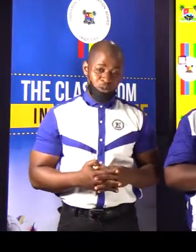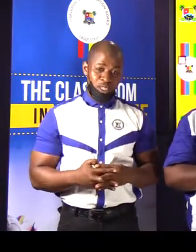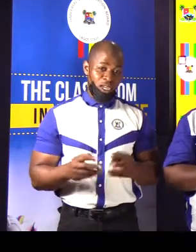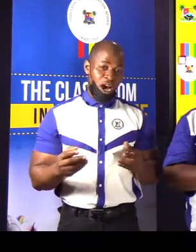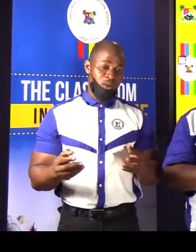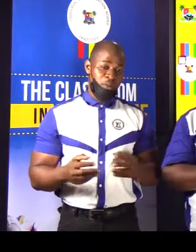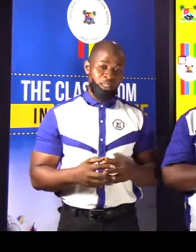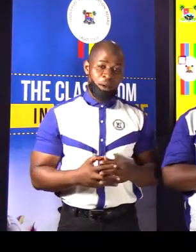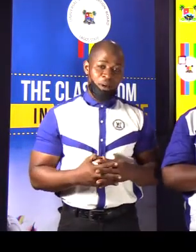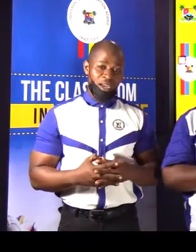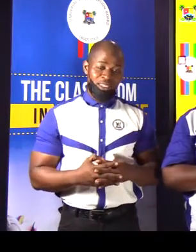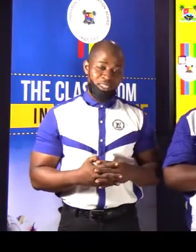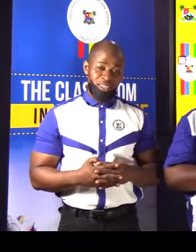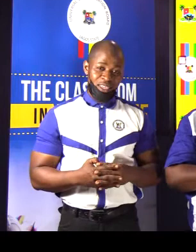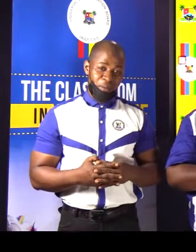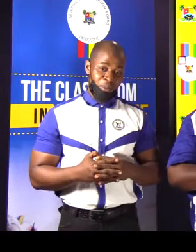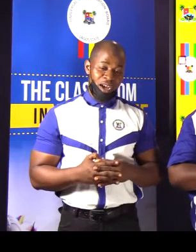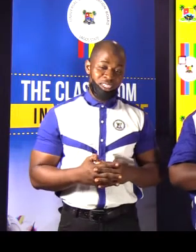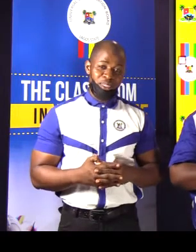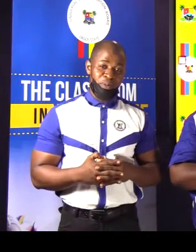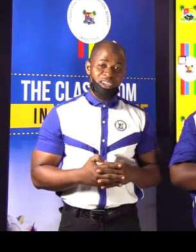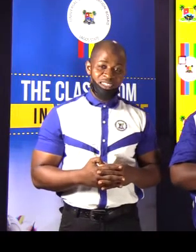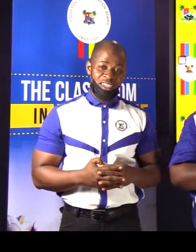too. Now remember that practice.